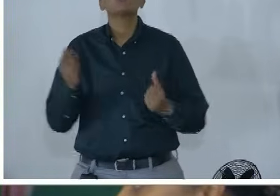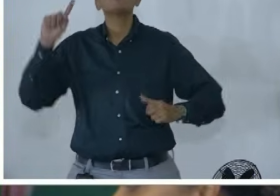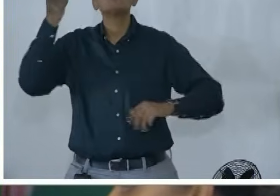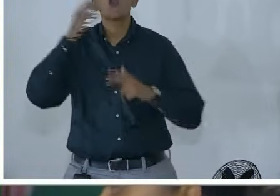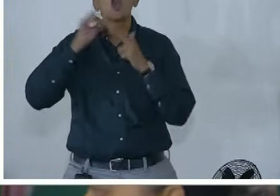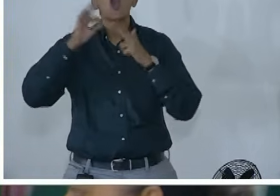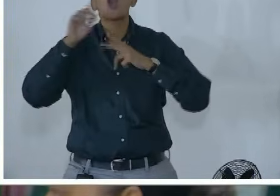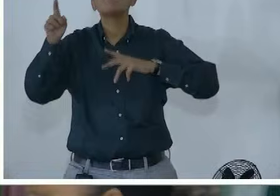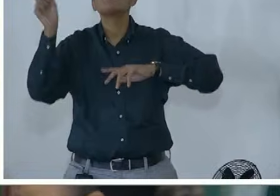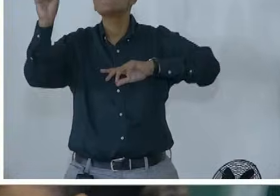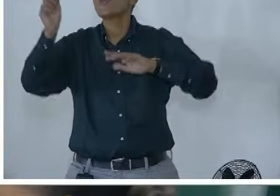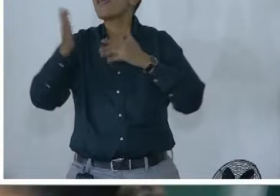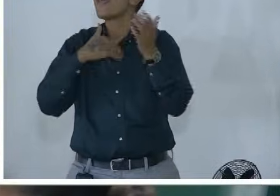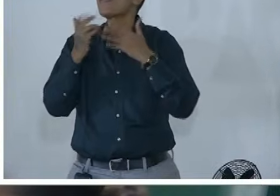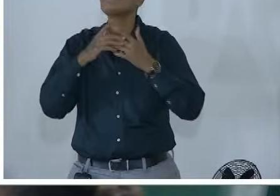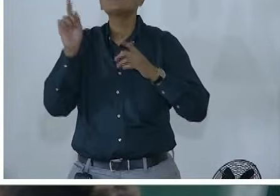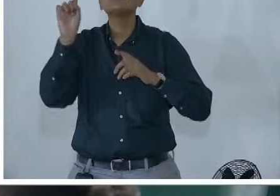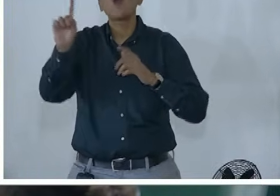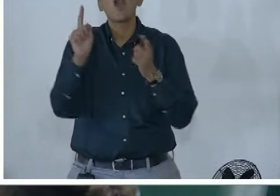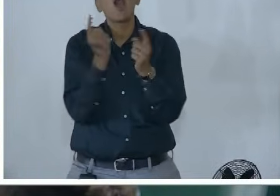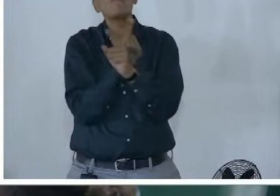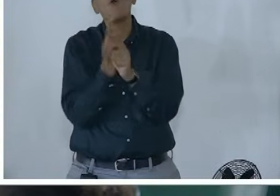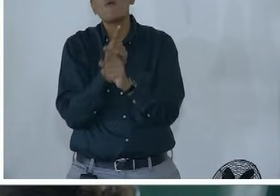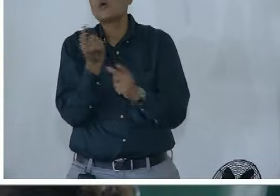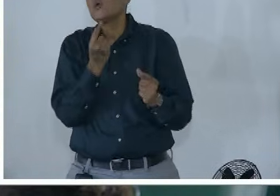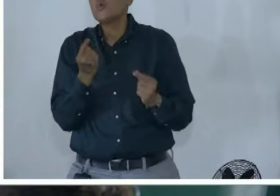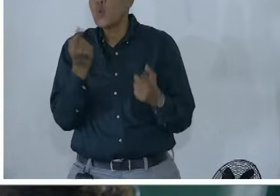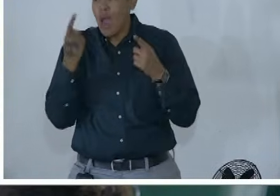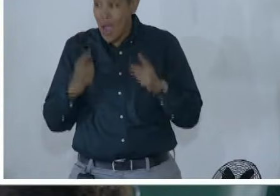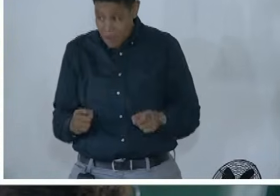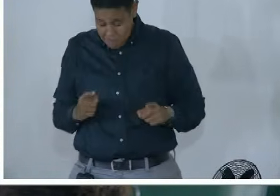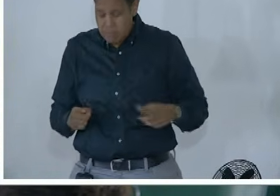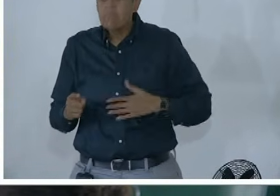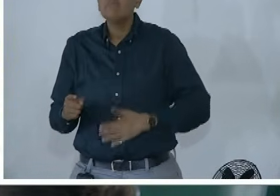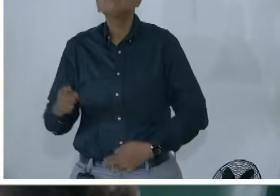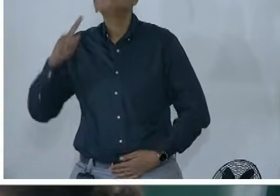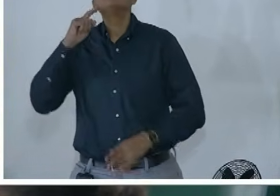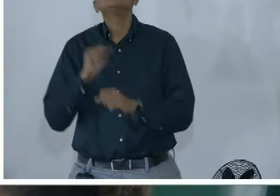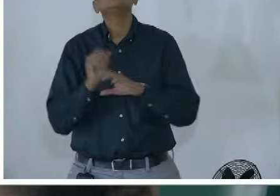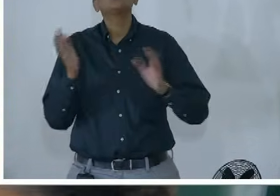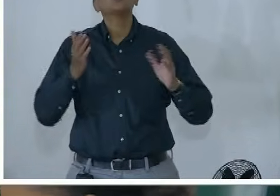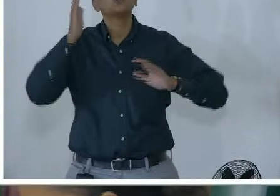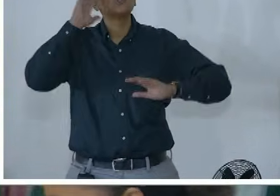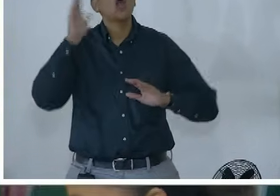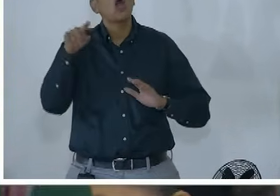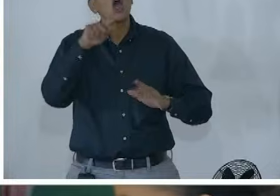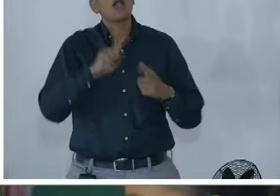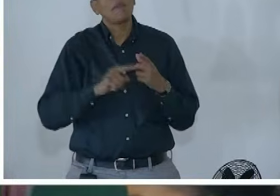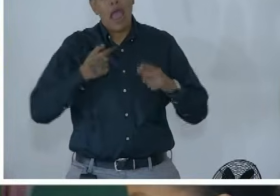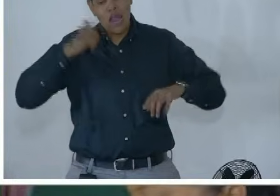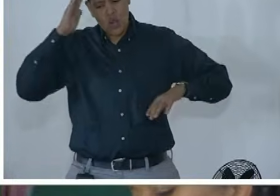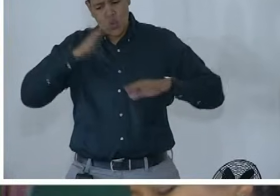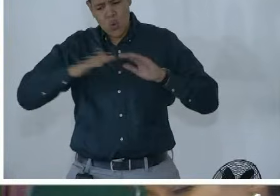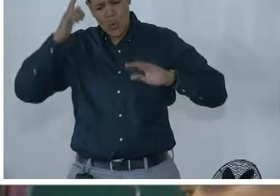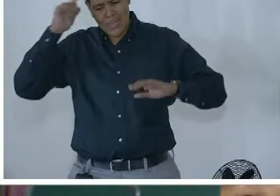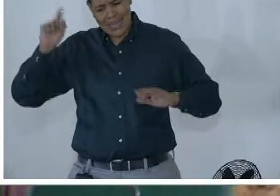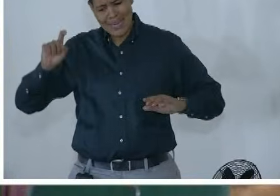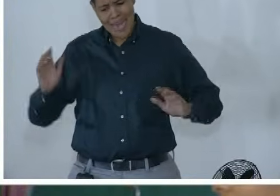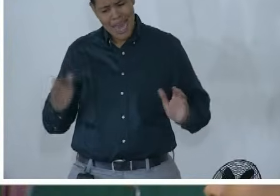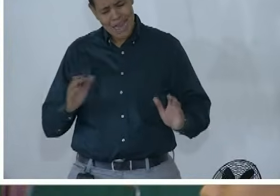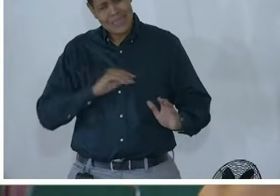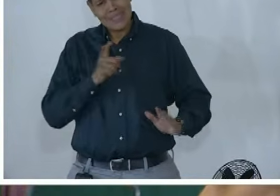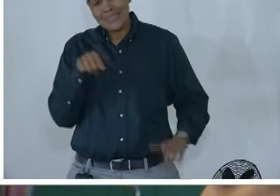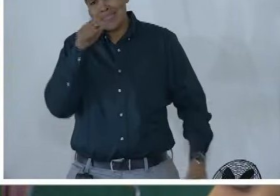option wherever it is appropriate so to do, and to encourage all of us, but I don't think I need to encourage